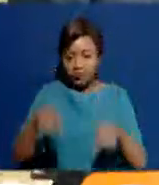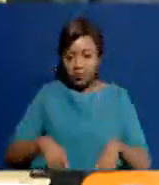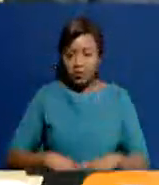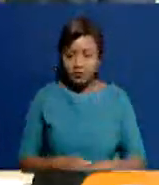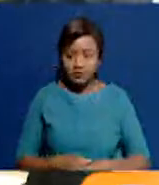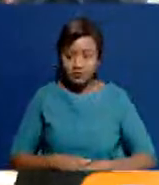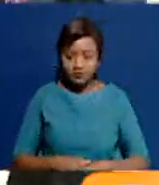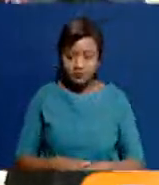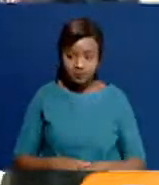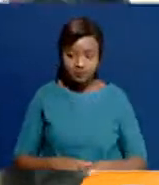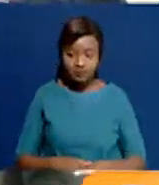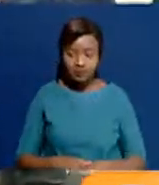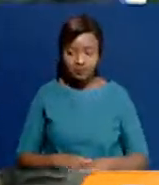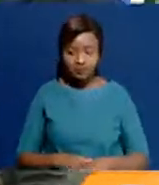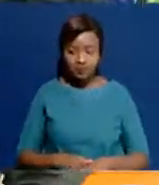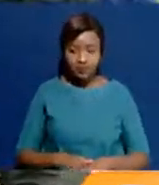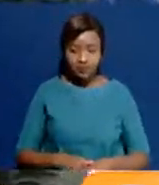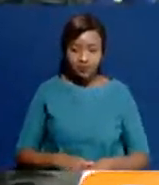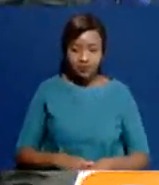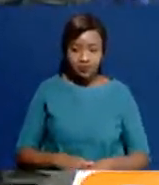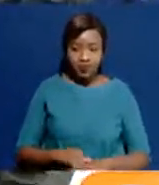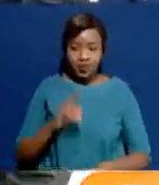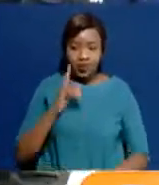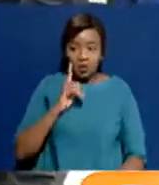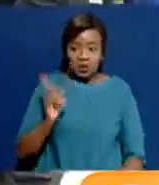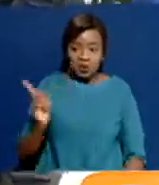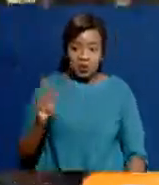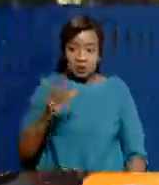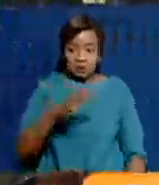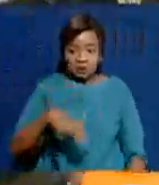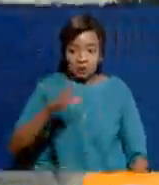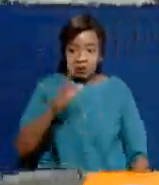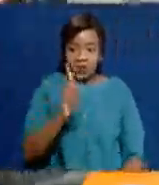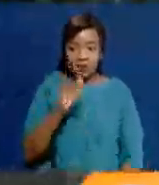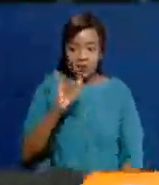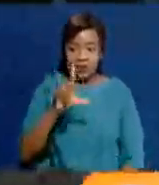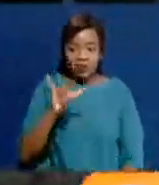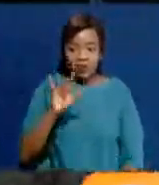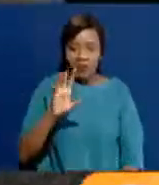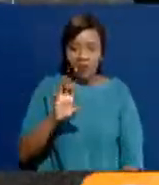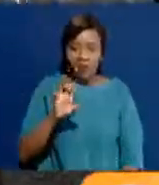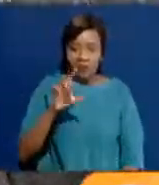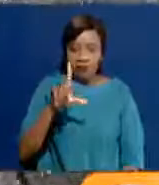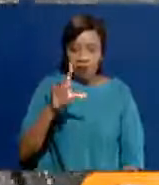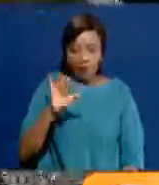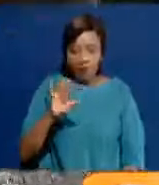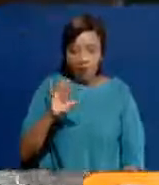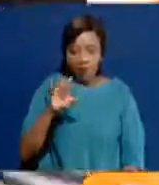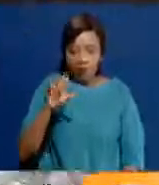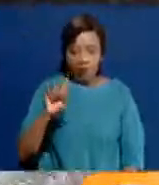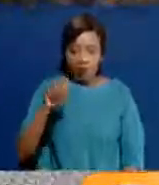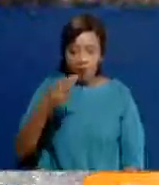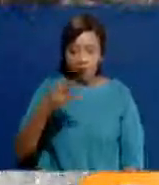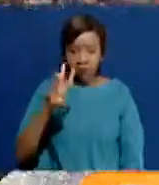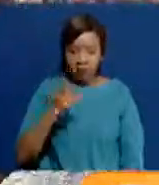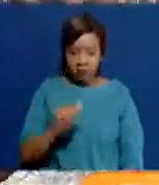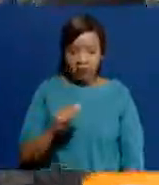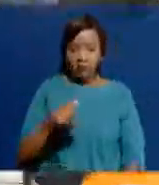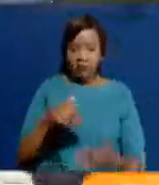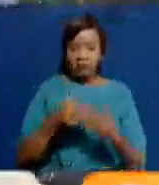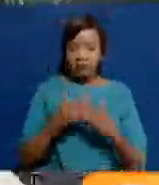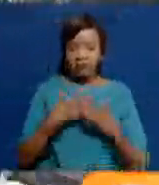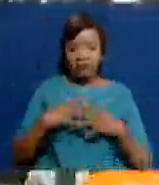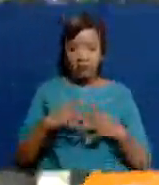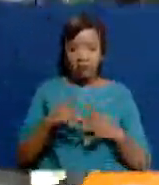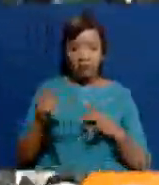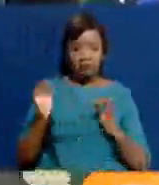The main entrance to Dikdik Gardens in Kileleshwa area of Nairobi was for the better part of the day a beehive of activity.